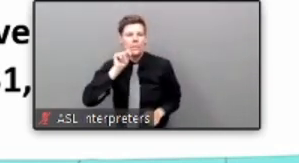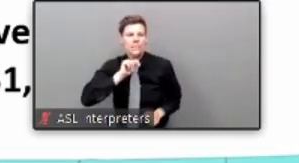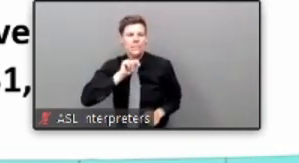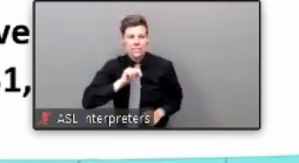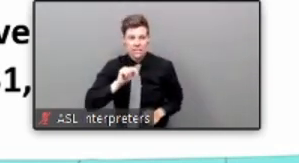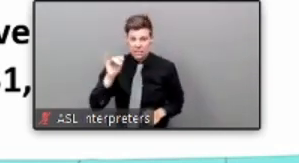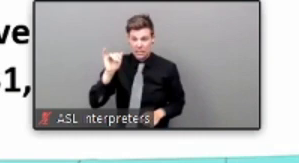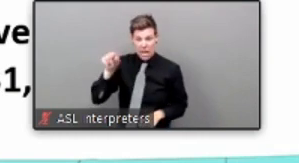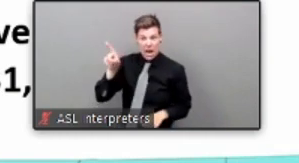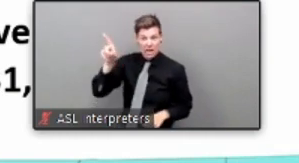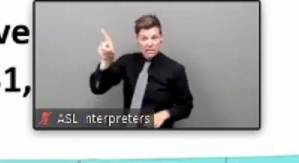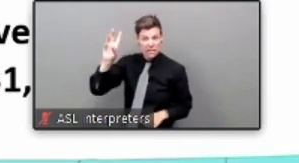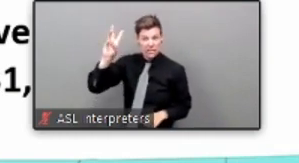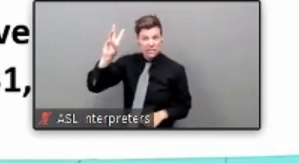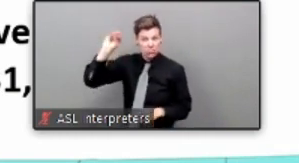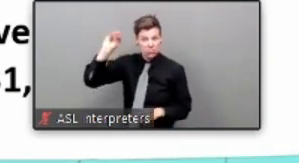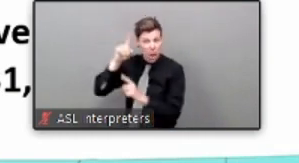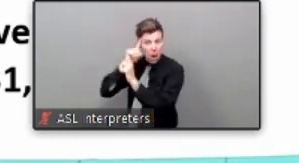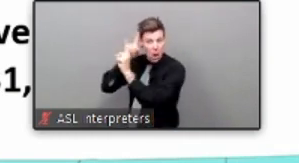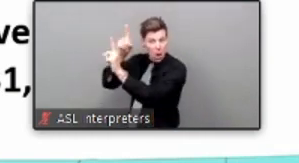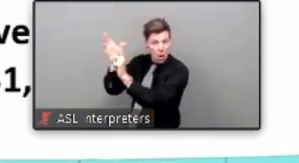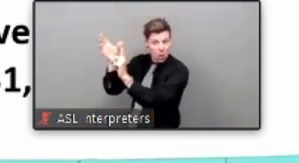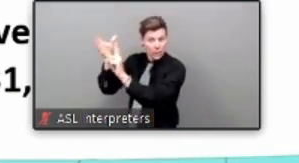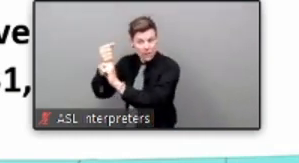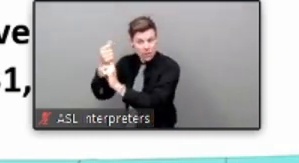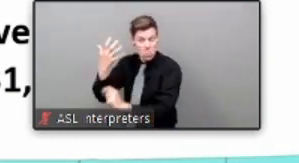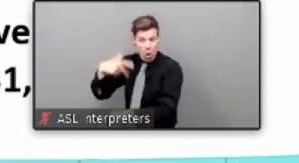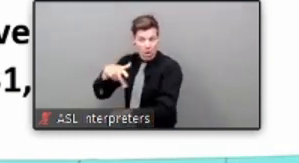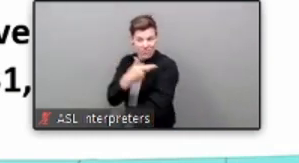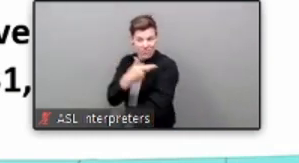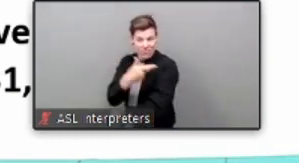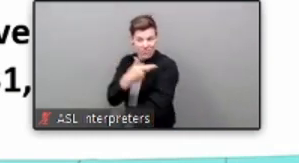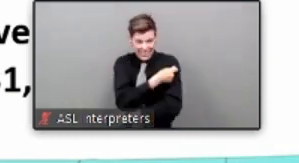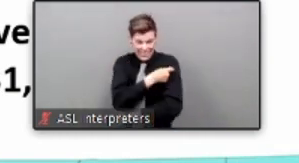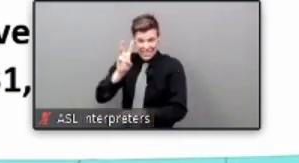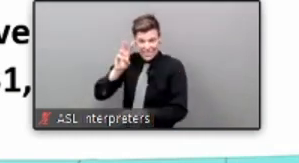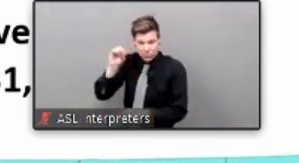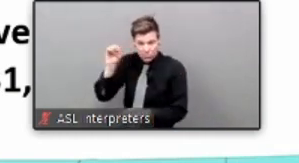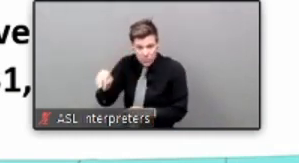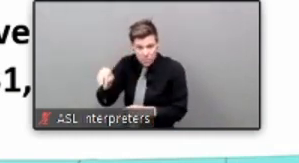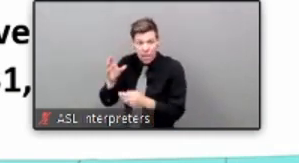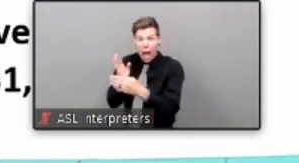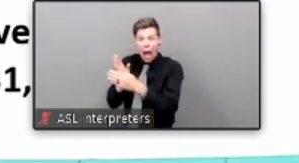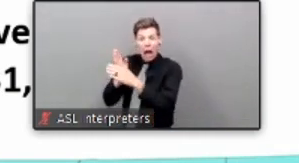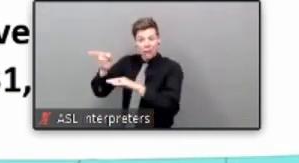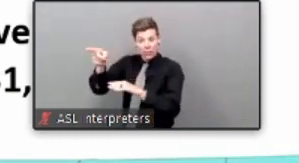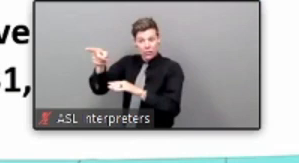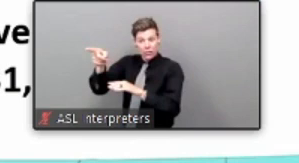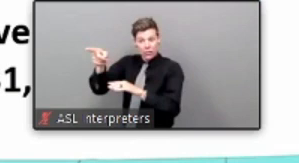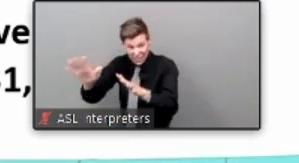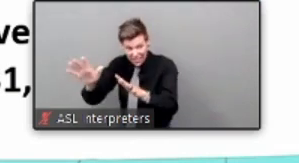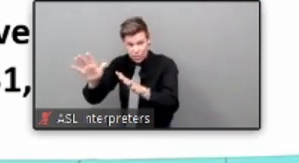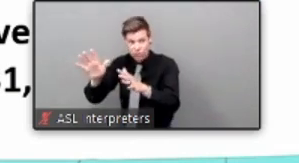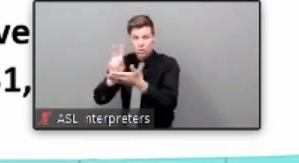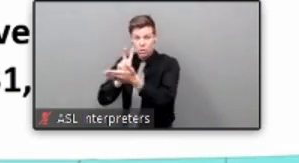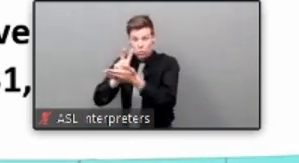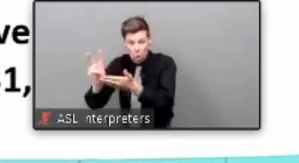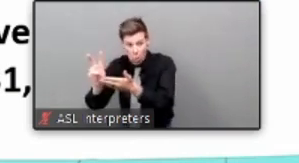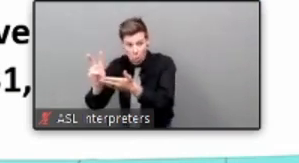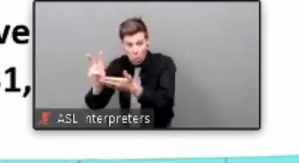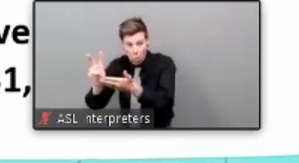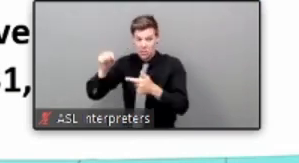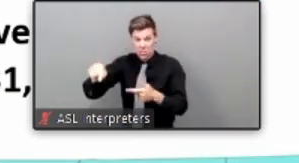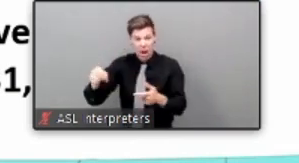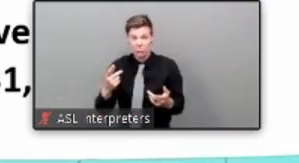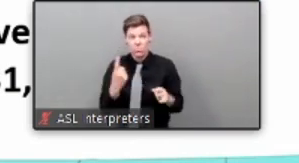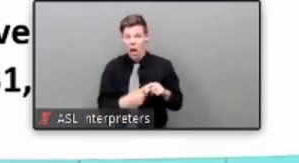that 60% complete vaccinations, and 2 more weeks after that when we get there. And then we won't have a map anymore.